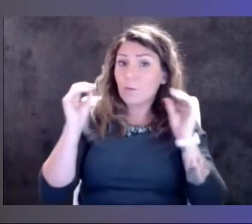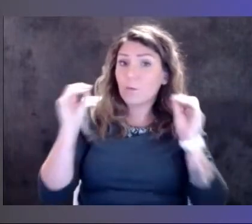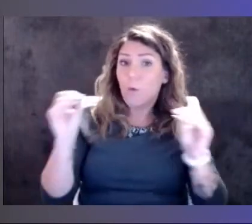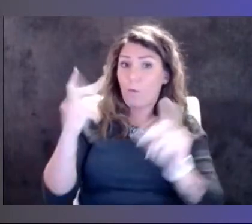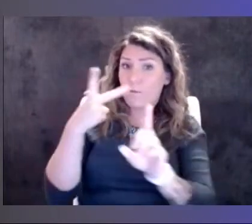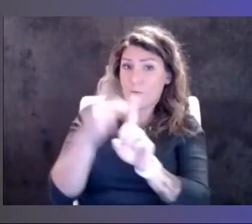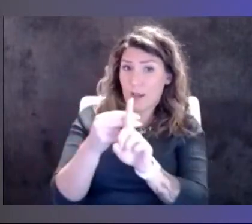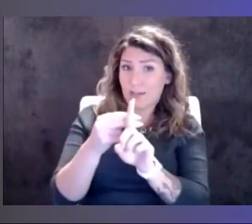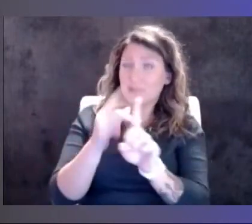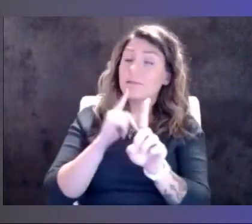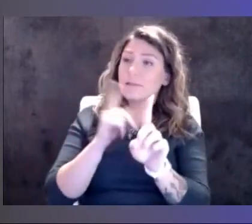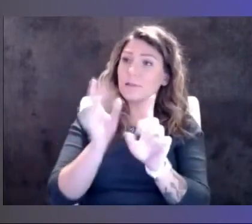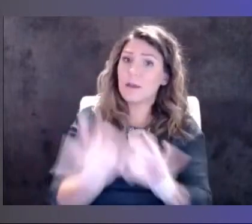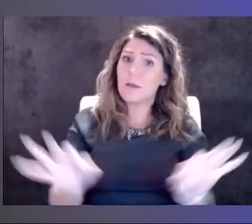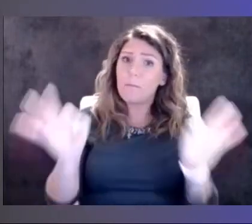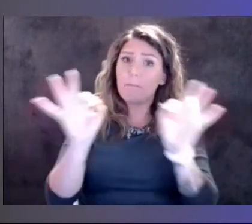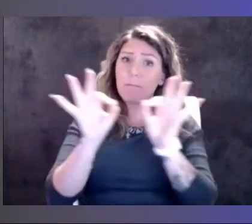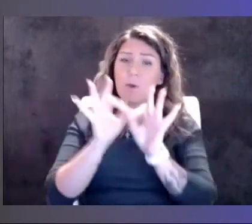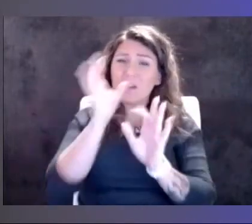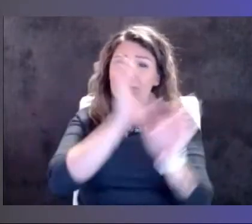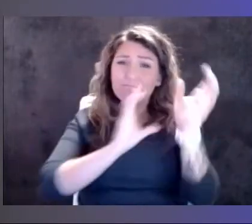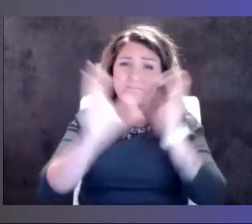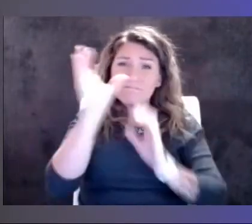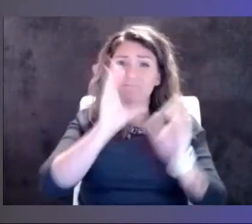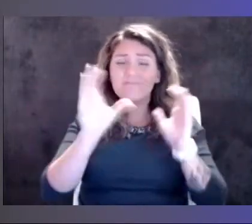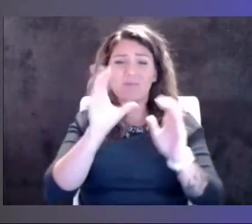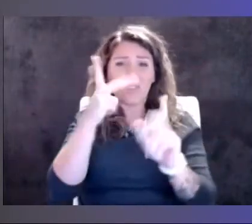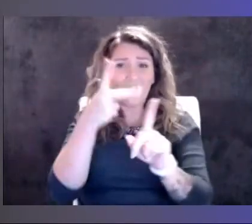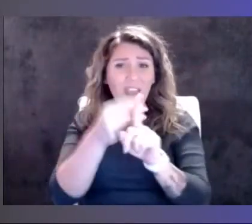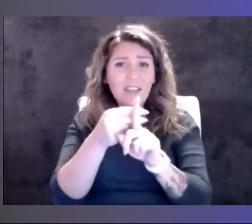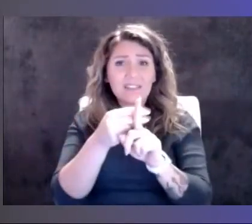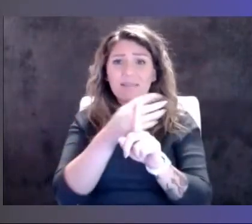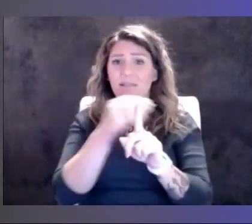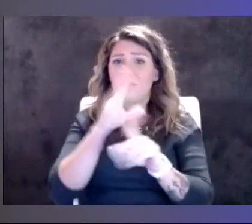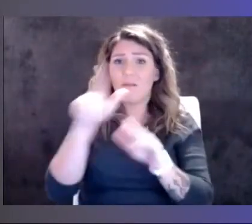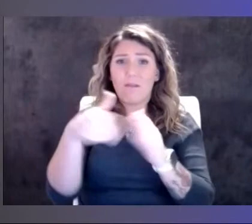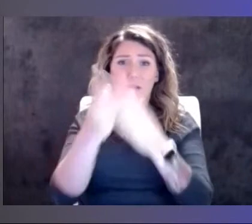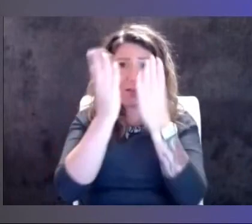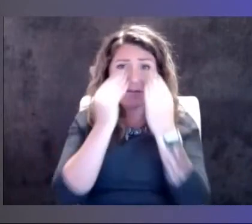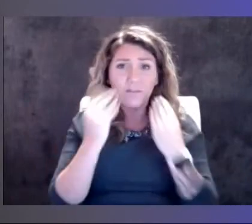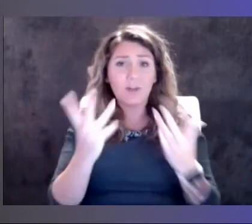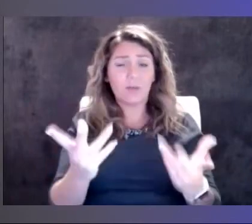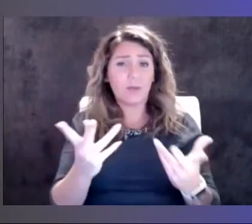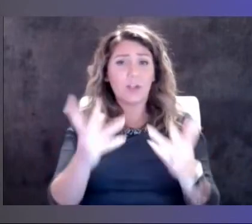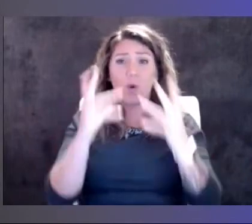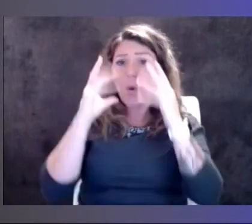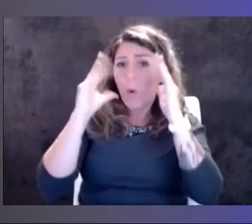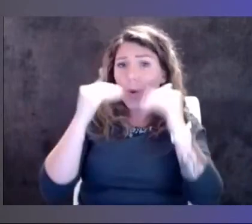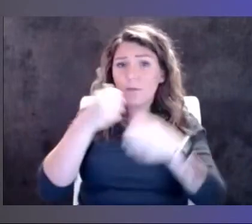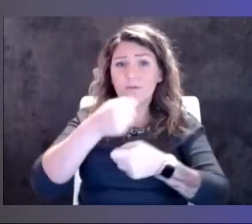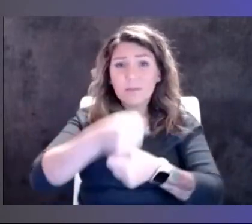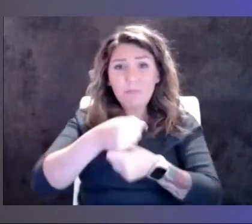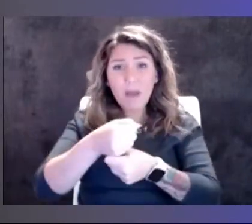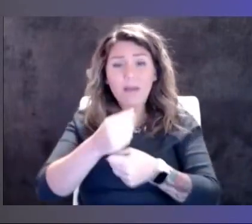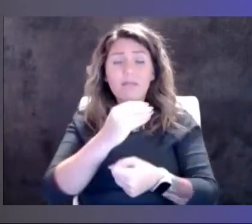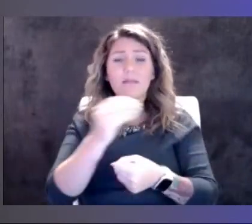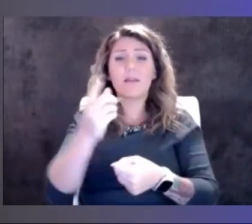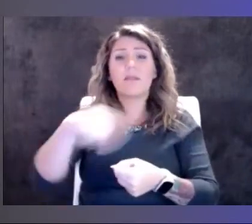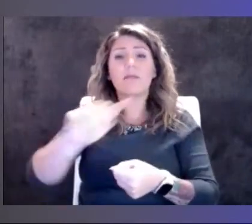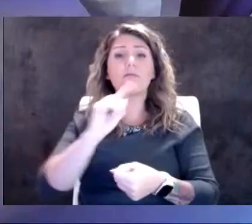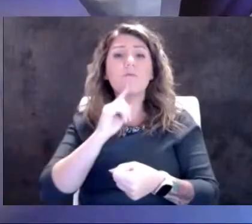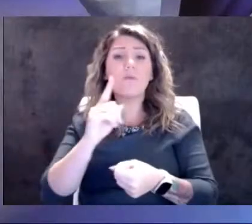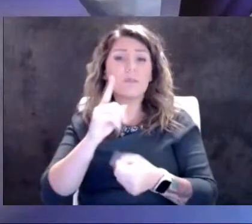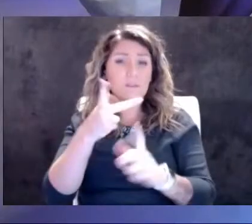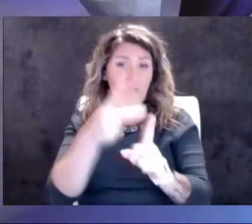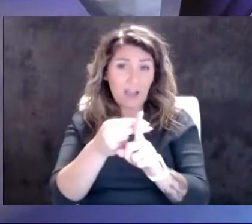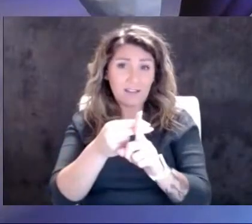continue to seek out those vaccines and the information that they need to hopefully make a decision that would lead them to getting vaccinated.